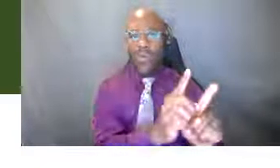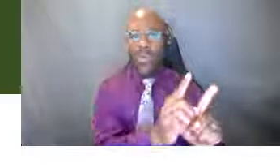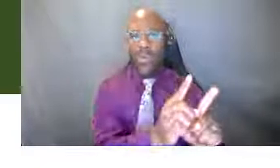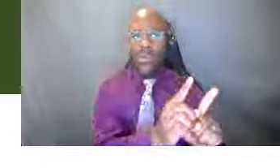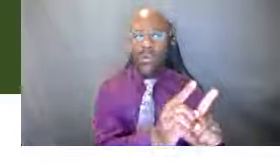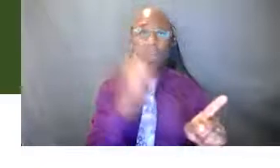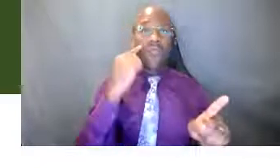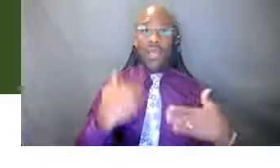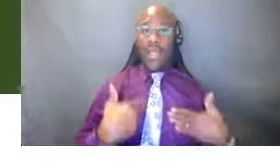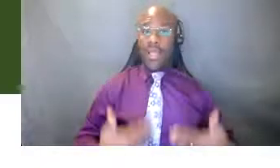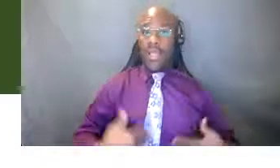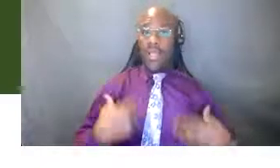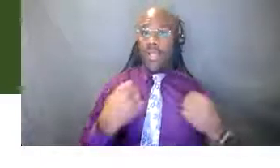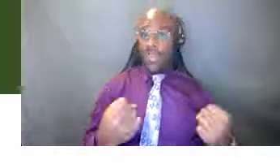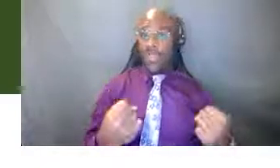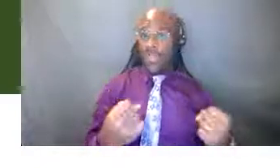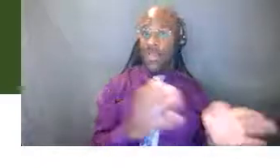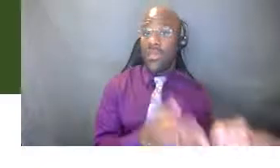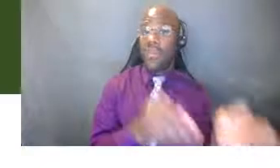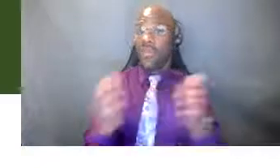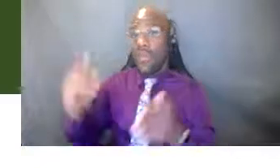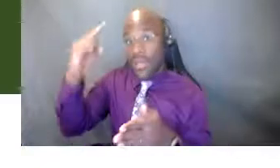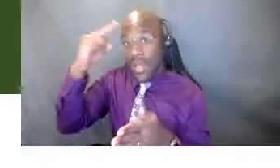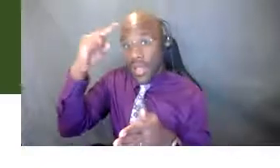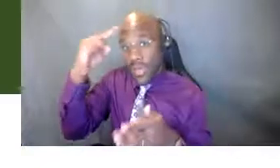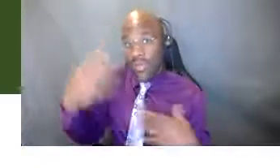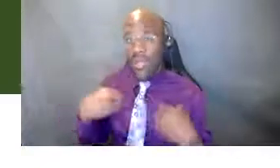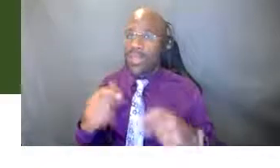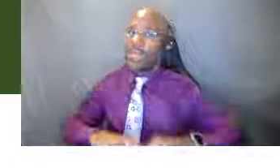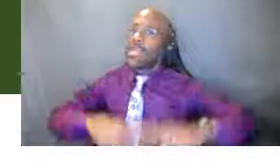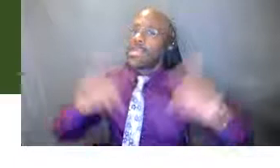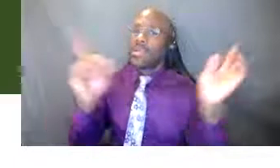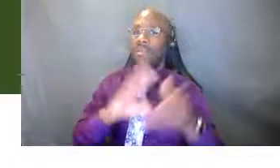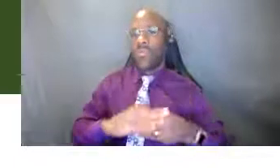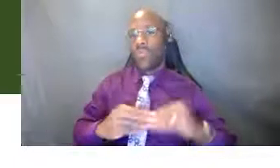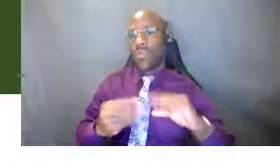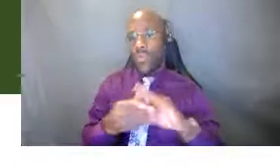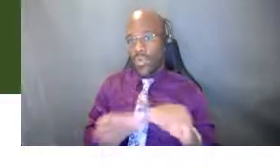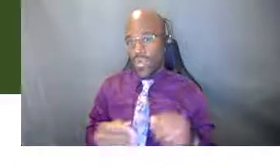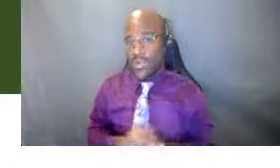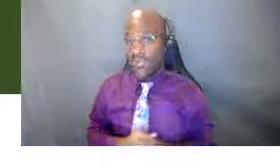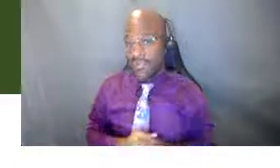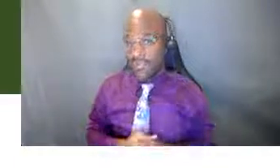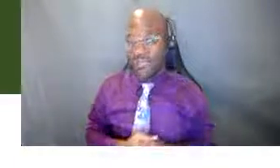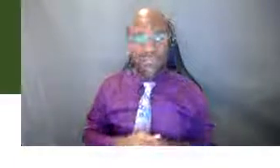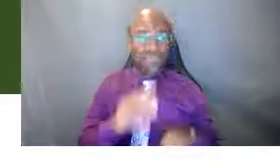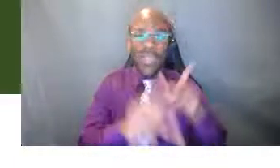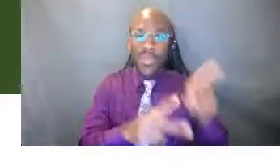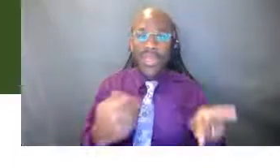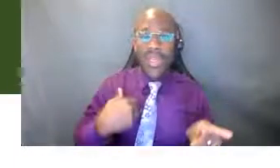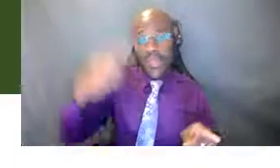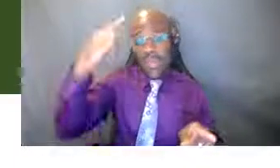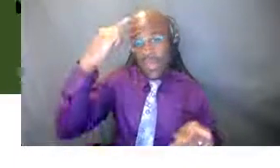different situation. So based simply on the presence of that mental illness, these individuals